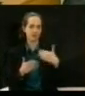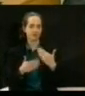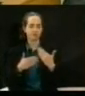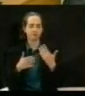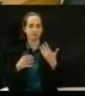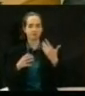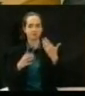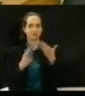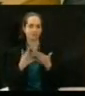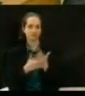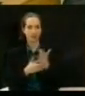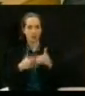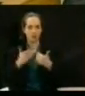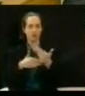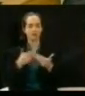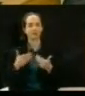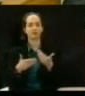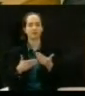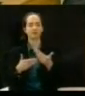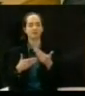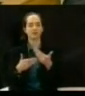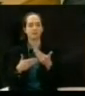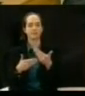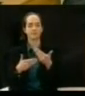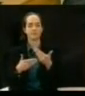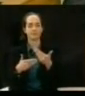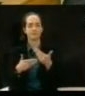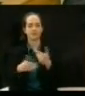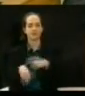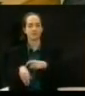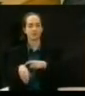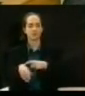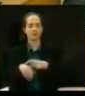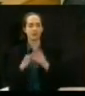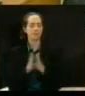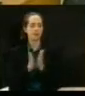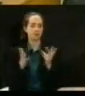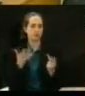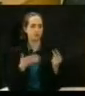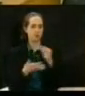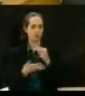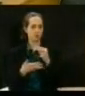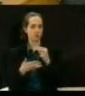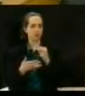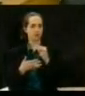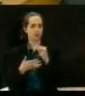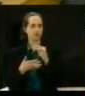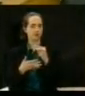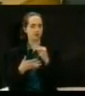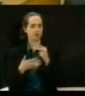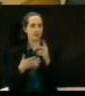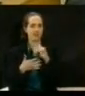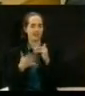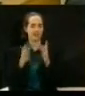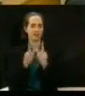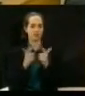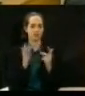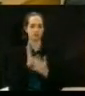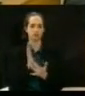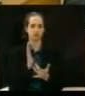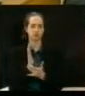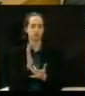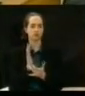In terms of a public review of it, much of that language is technical, so what would need to be